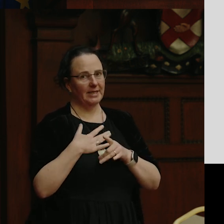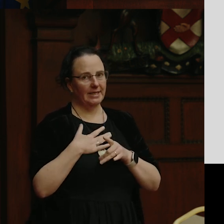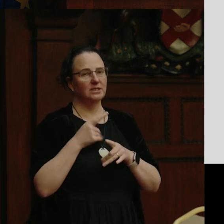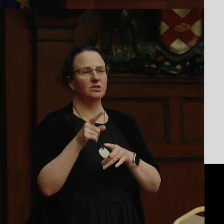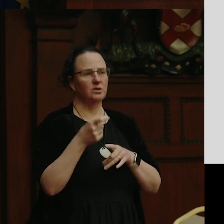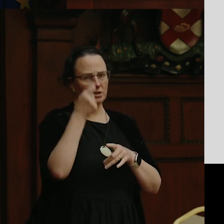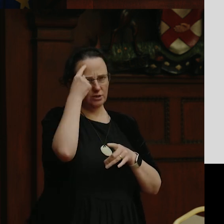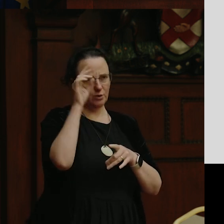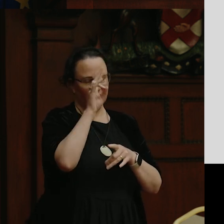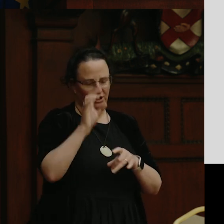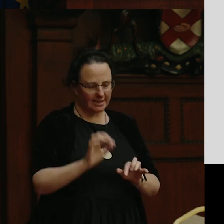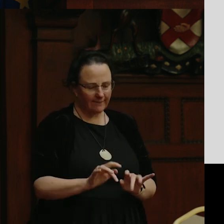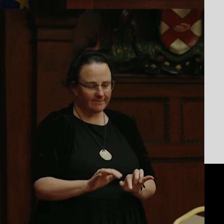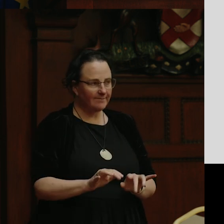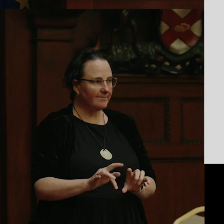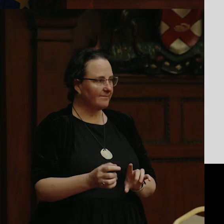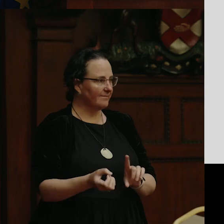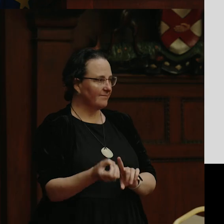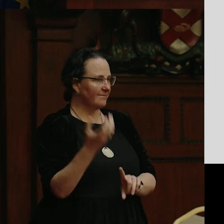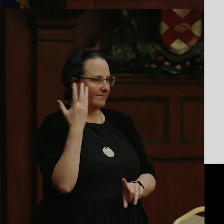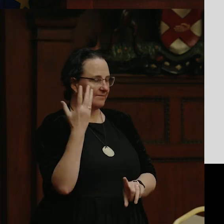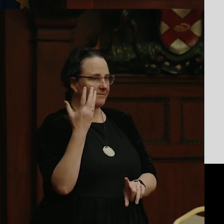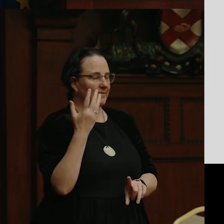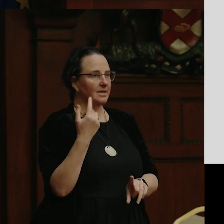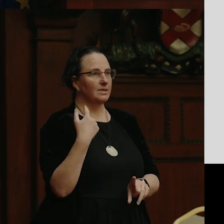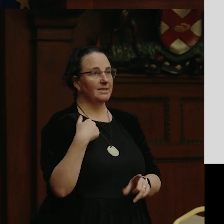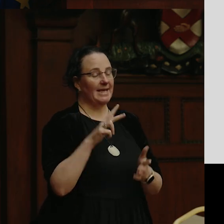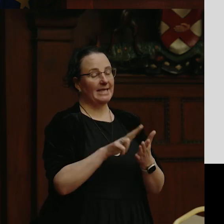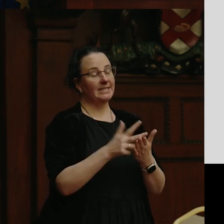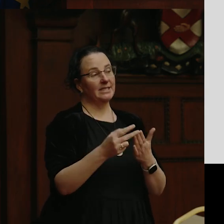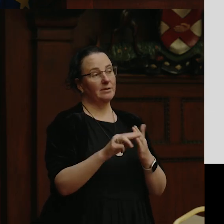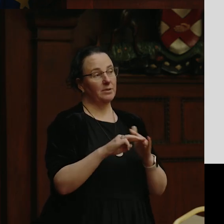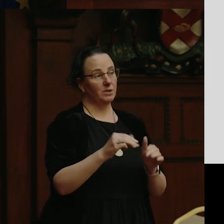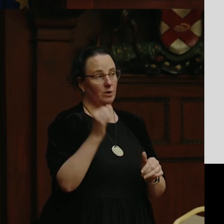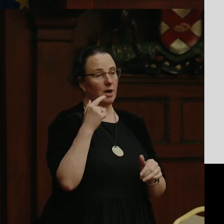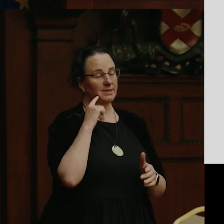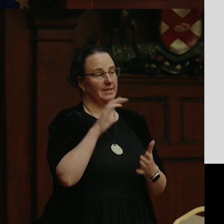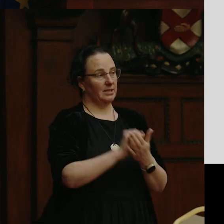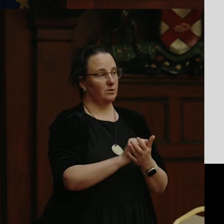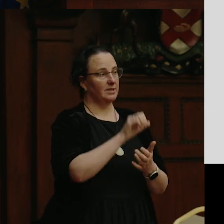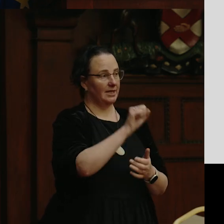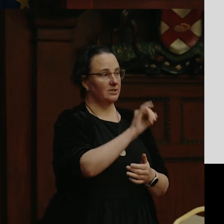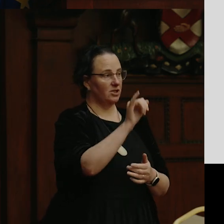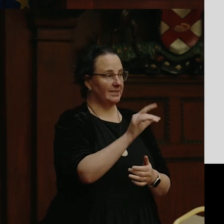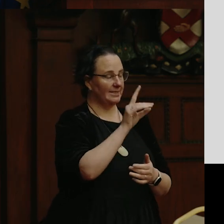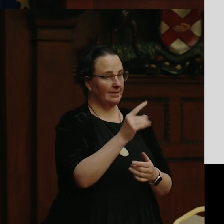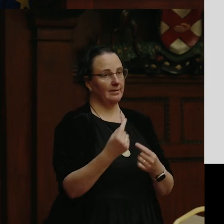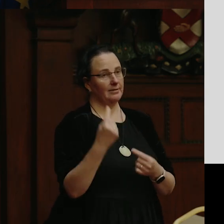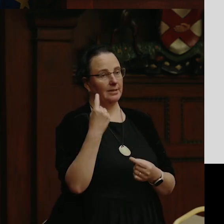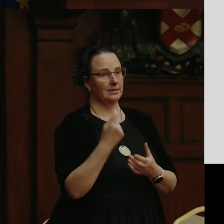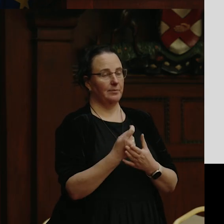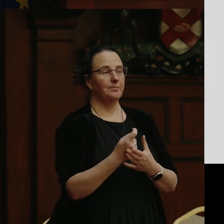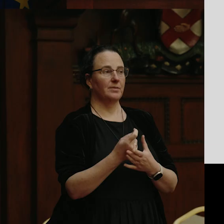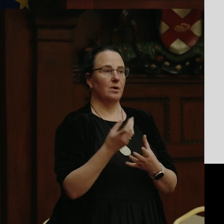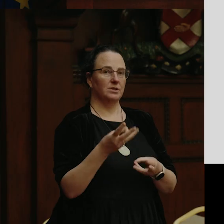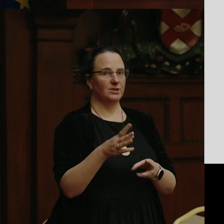journey. And part of that is that it's about 18 months since I had a diagnosis, and around the time of my diagnosis, and this is why I want to